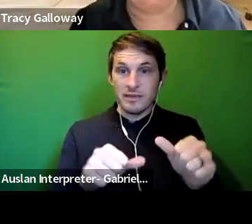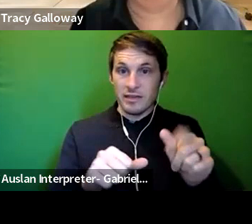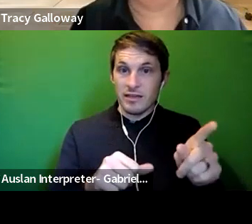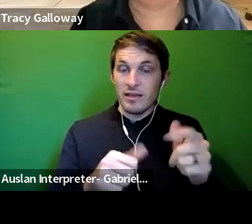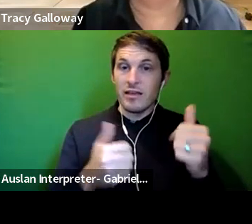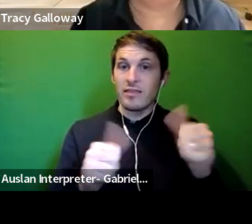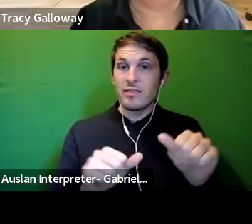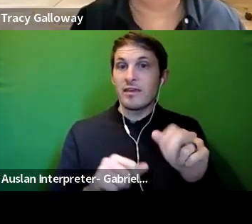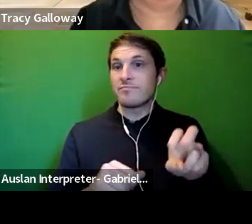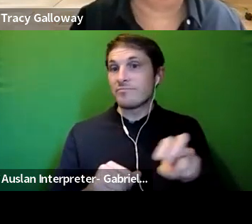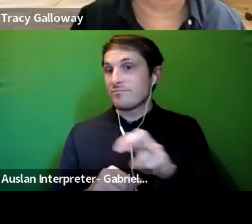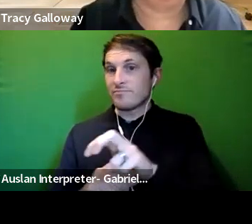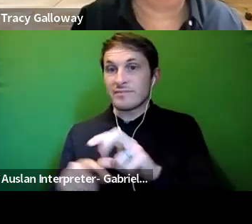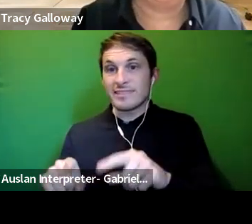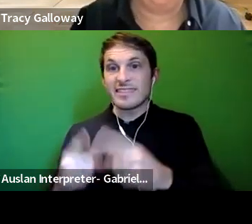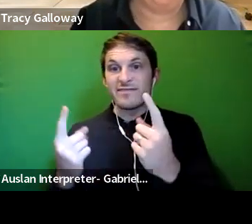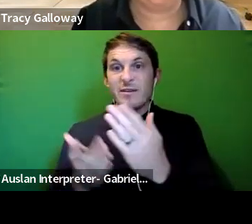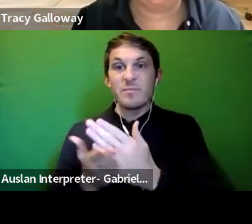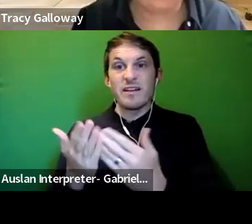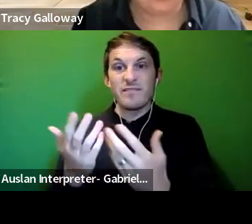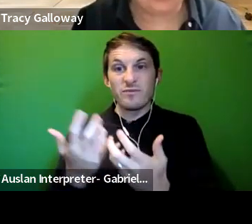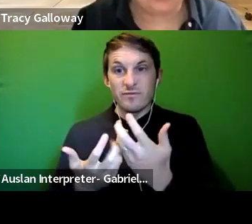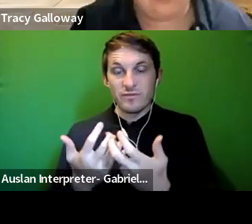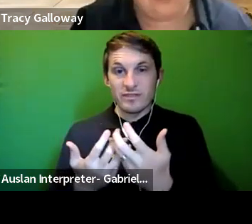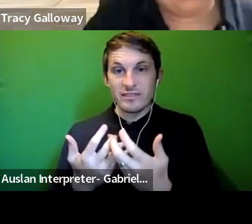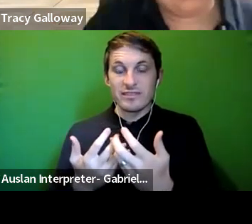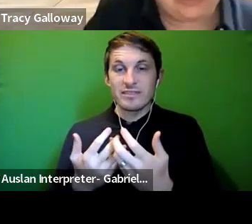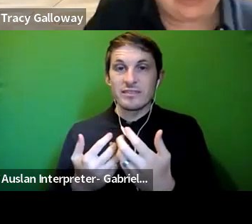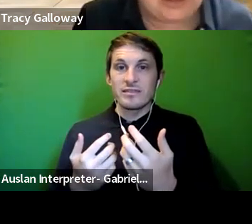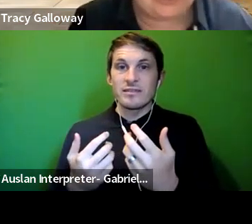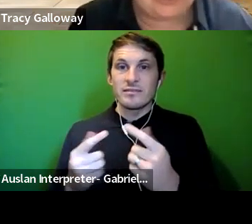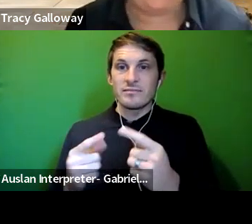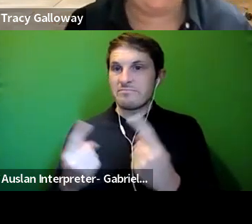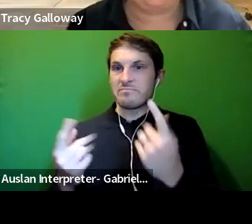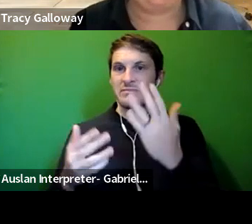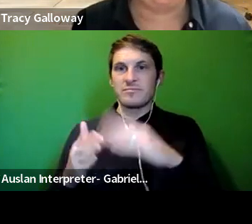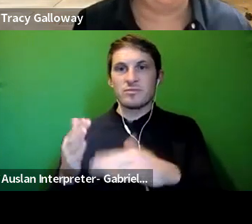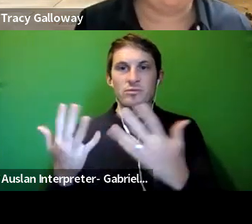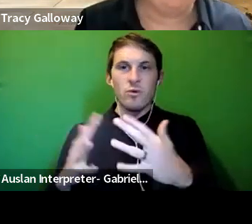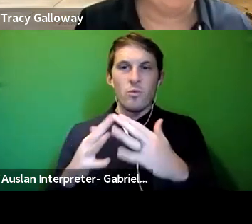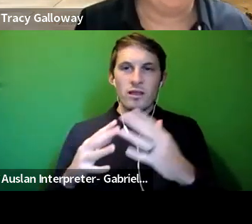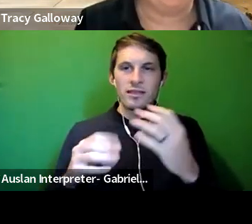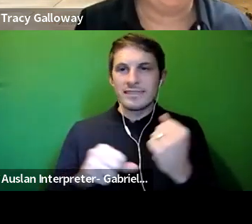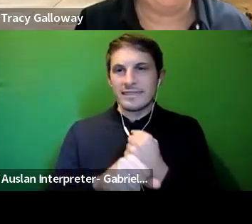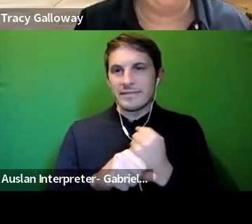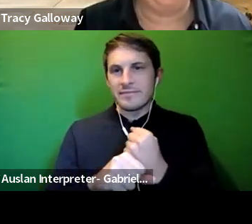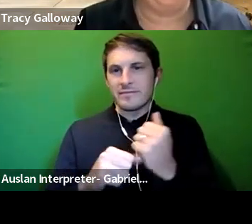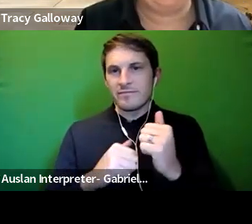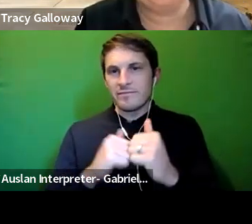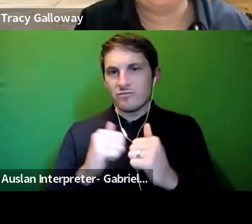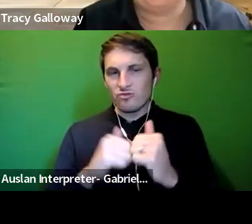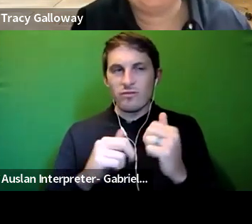important university-wide. And what would really help there is having some sort of infrastructure and a framework,